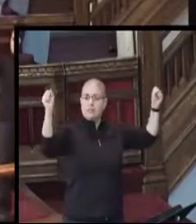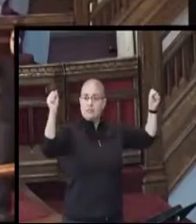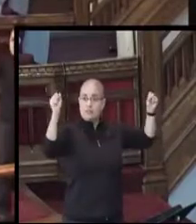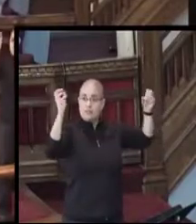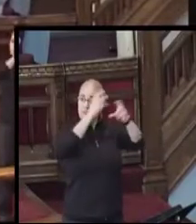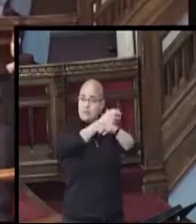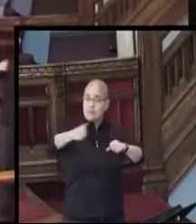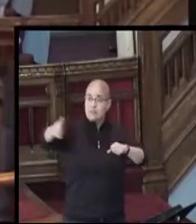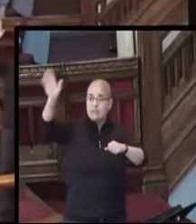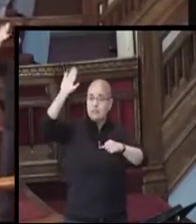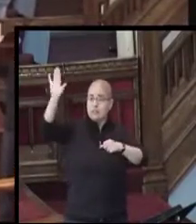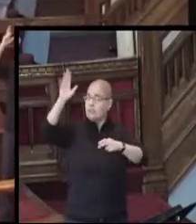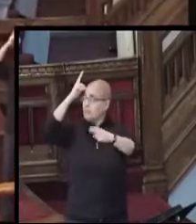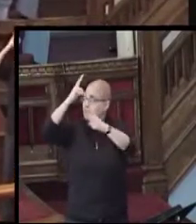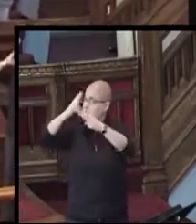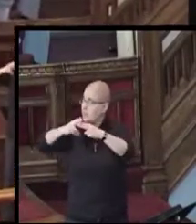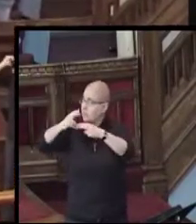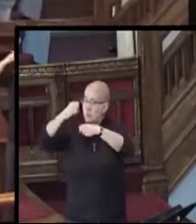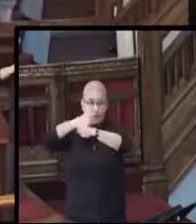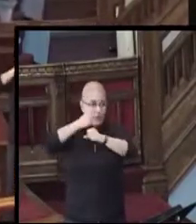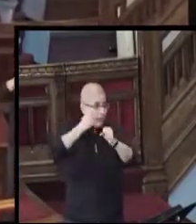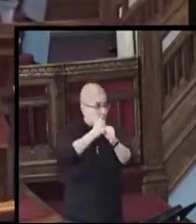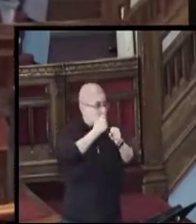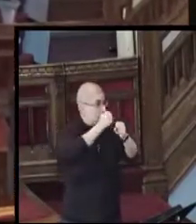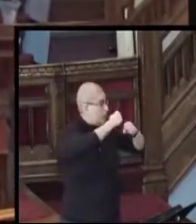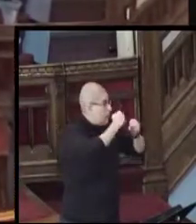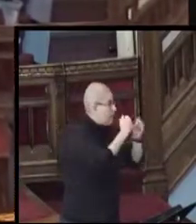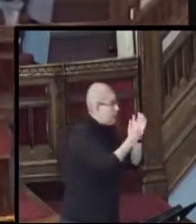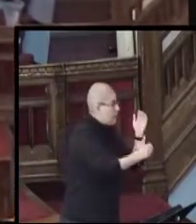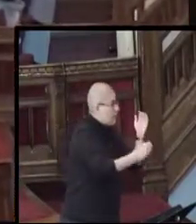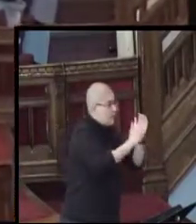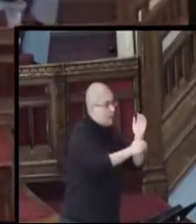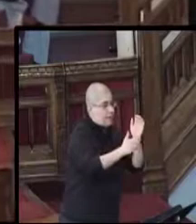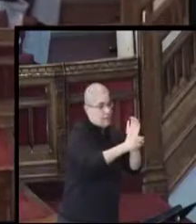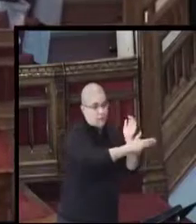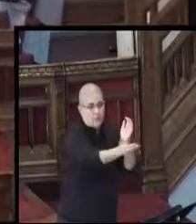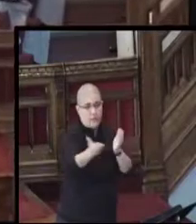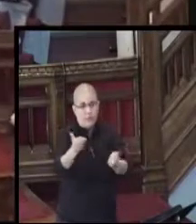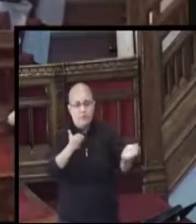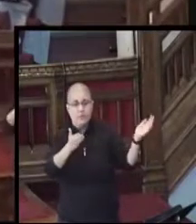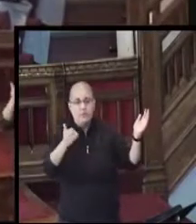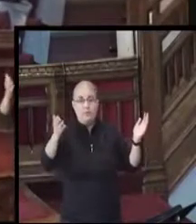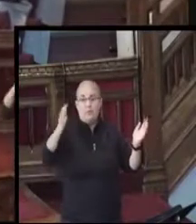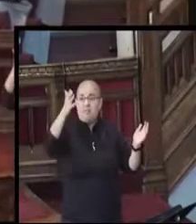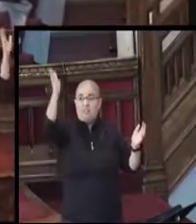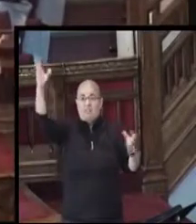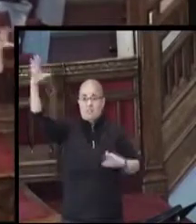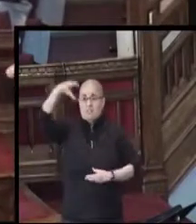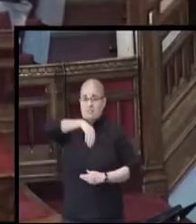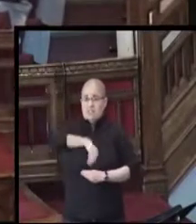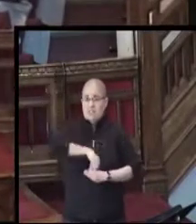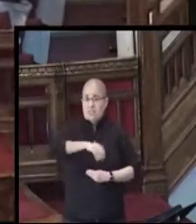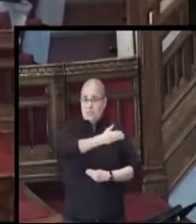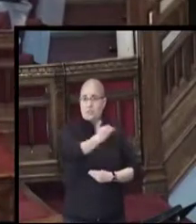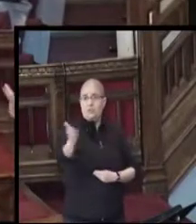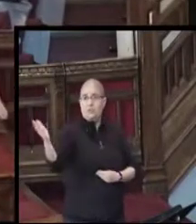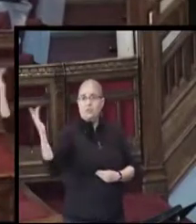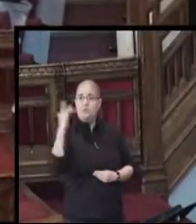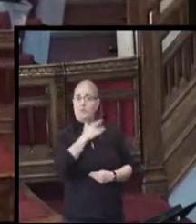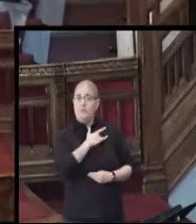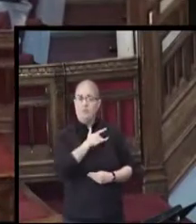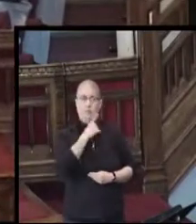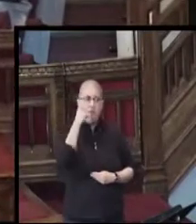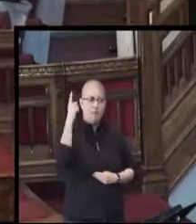the name of God who created and recreates you, God who dwells within you, and God who is with